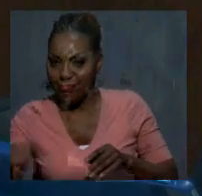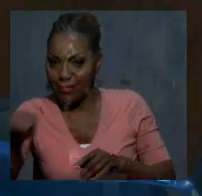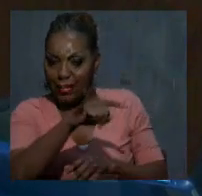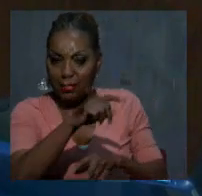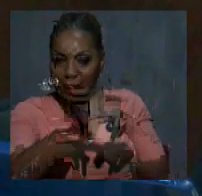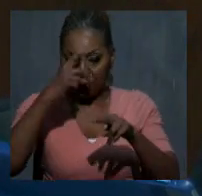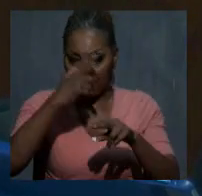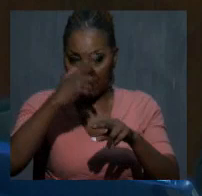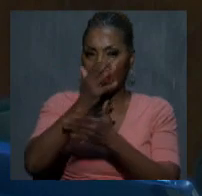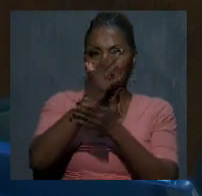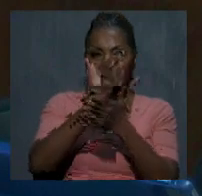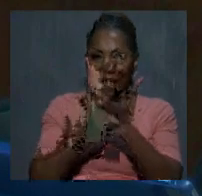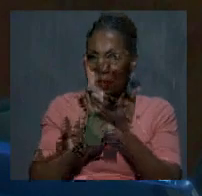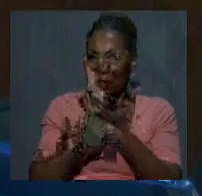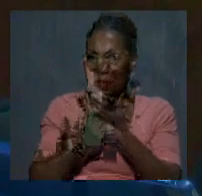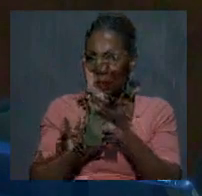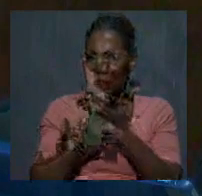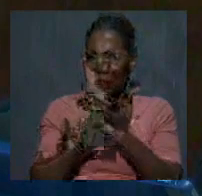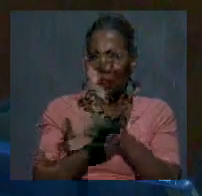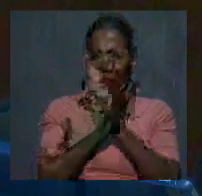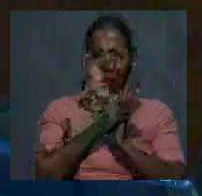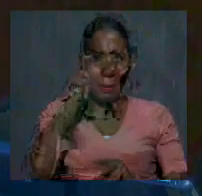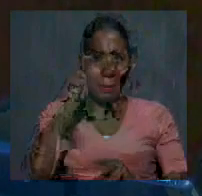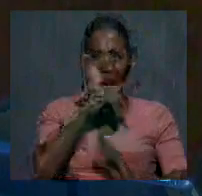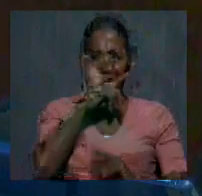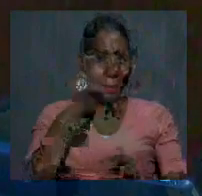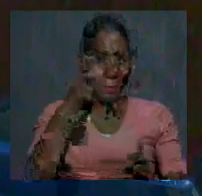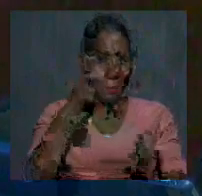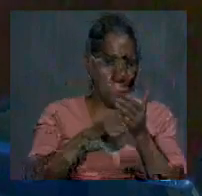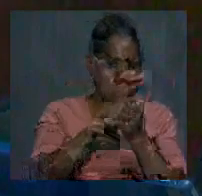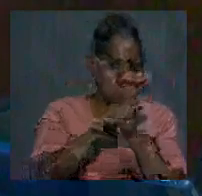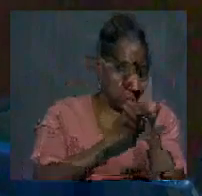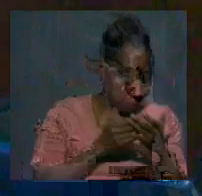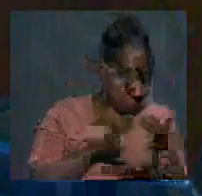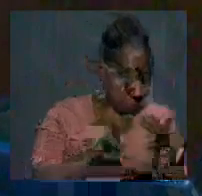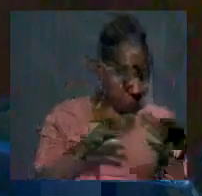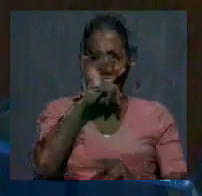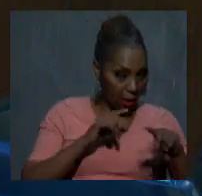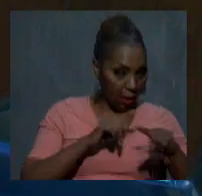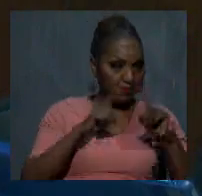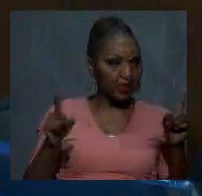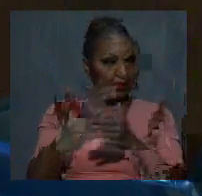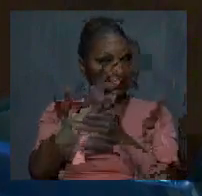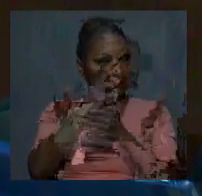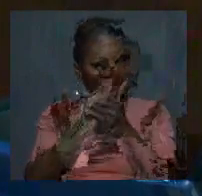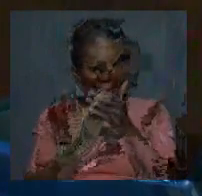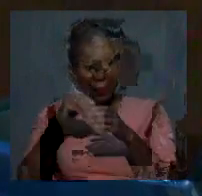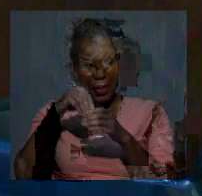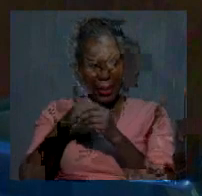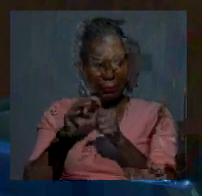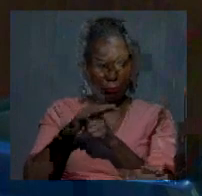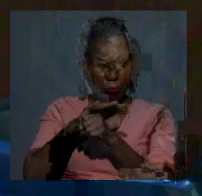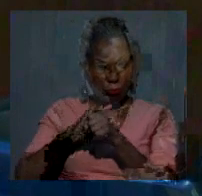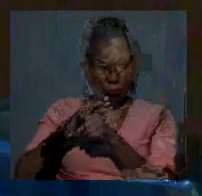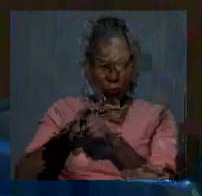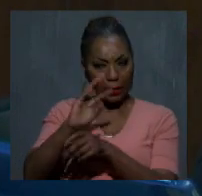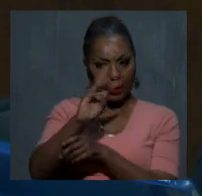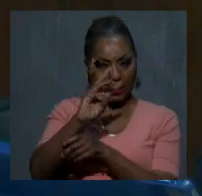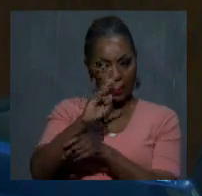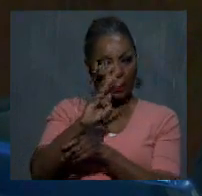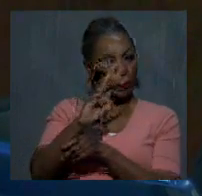Some sources I've known, but I particularly towards